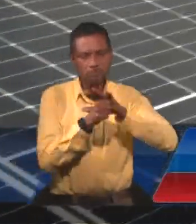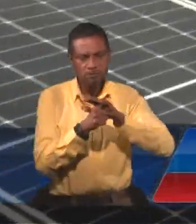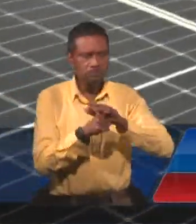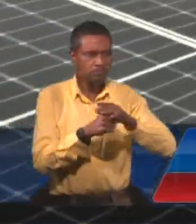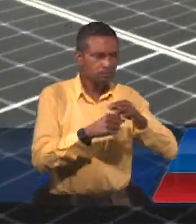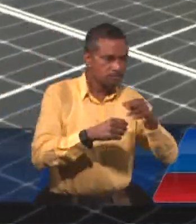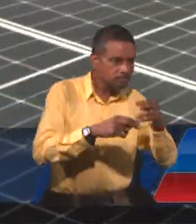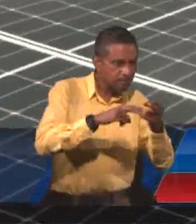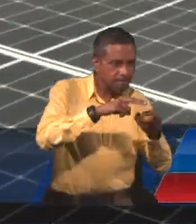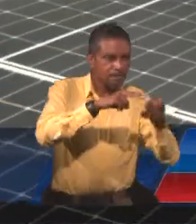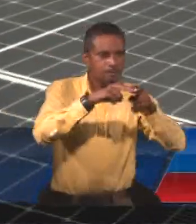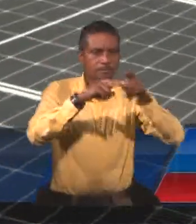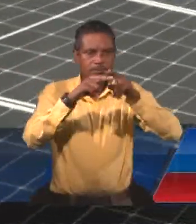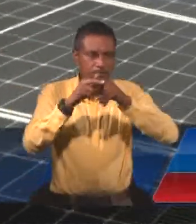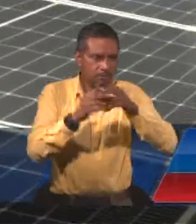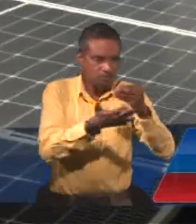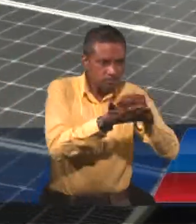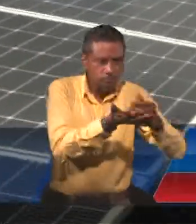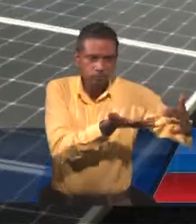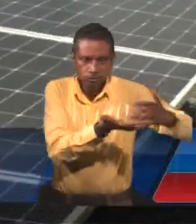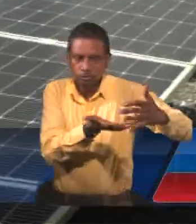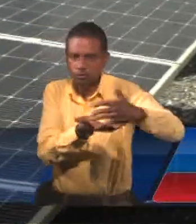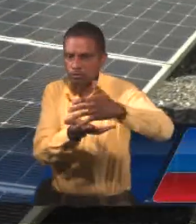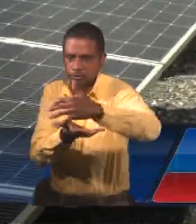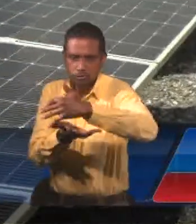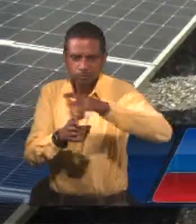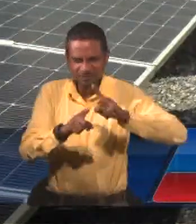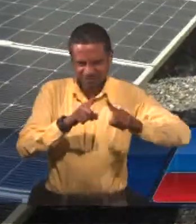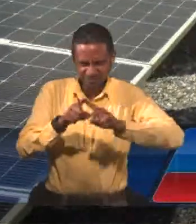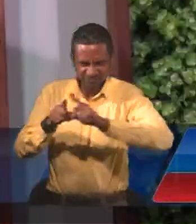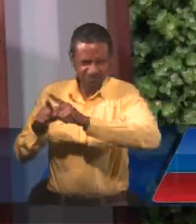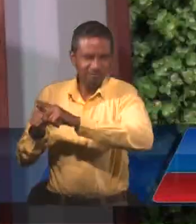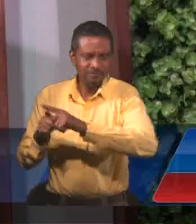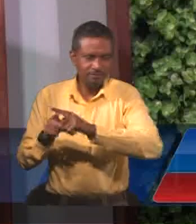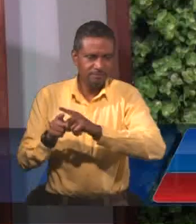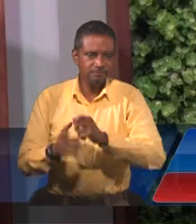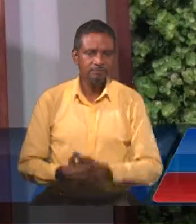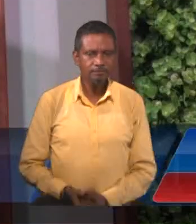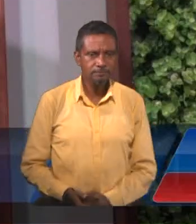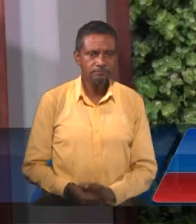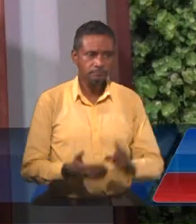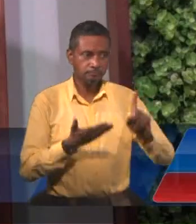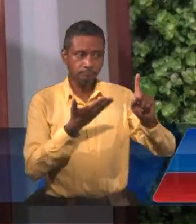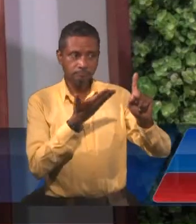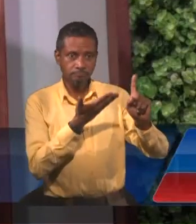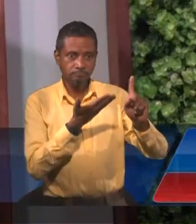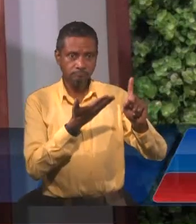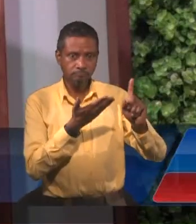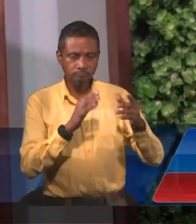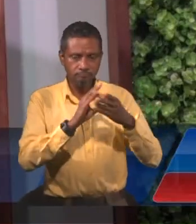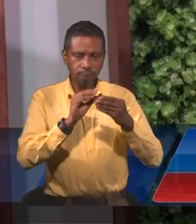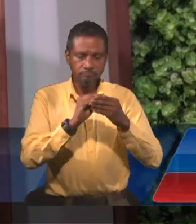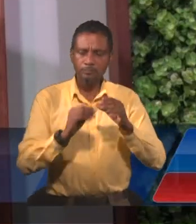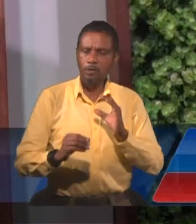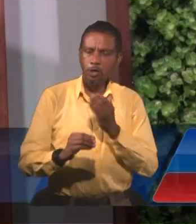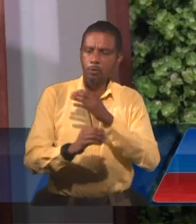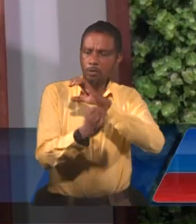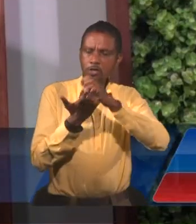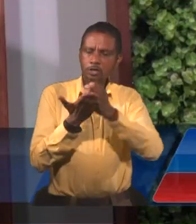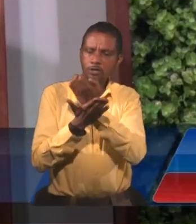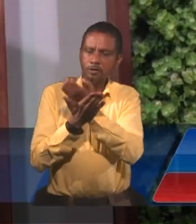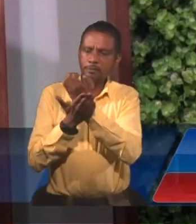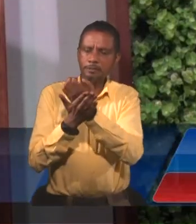revenue through diversification while reducing harmful emissions. Our economy is based on oil and gas, and we